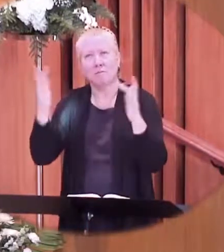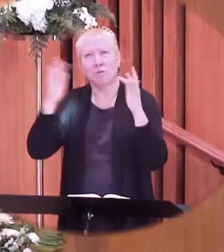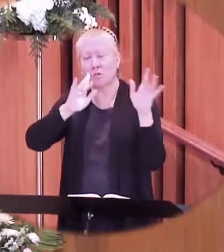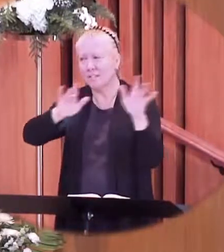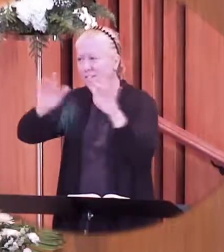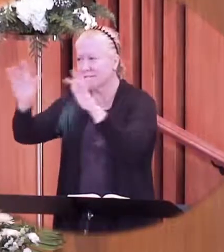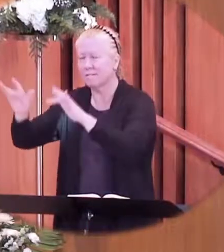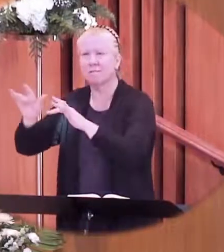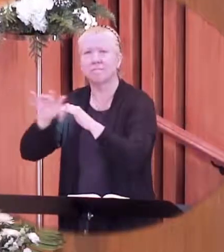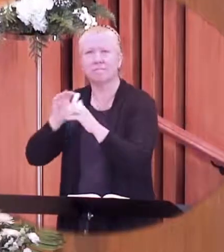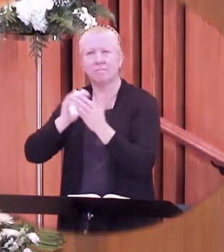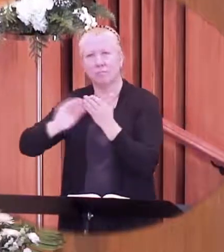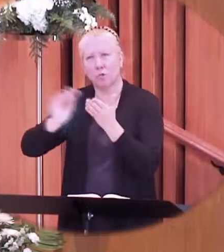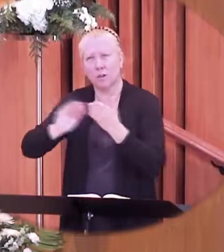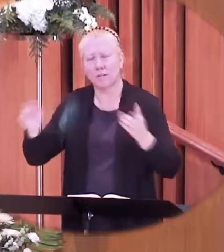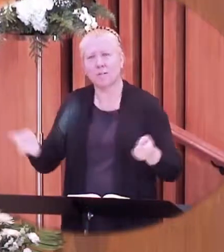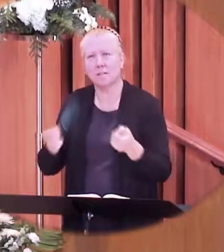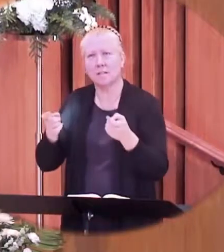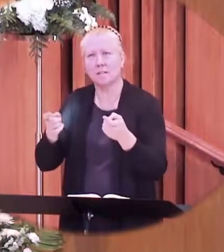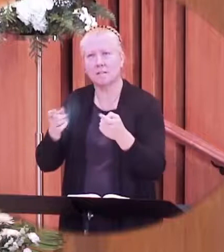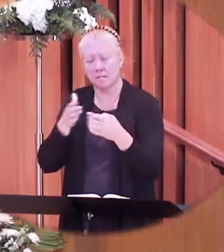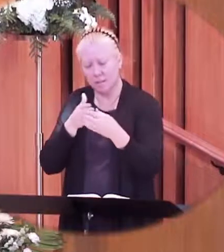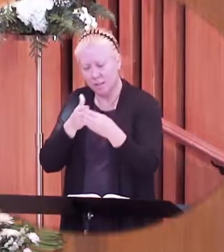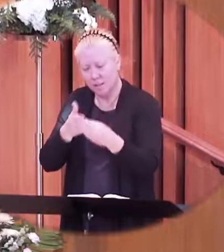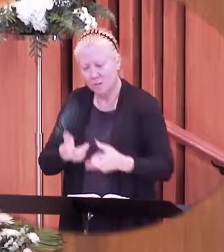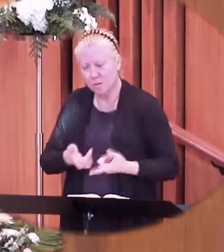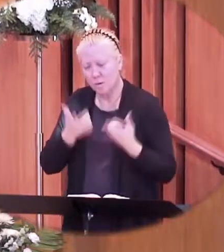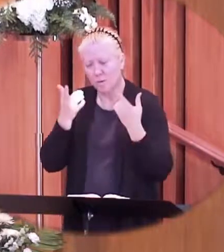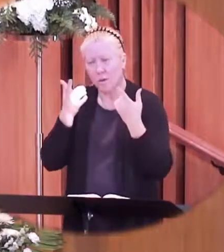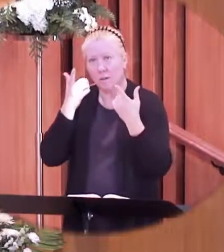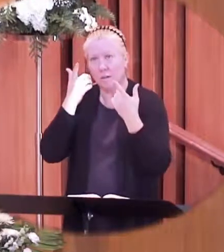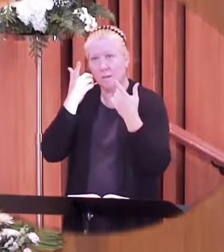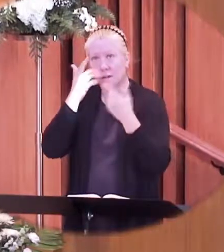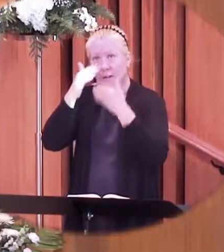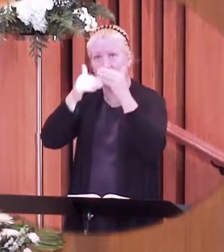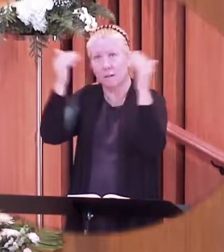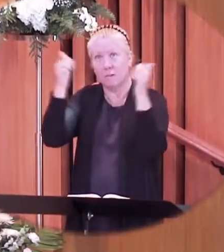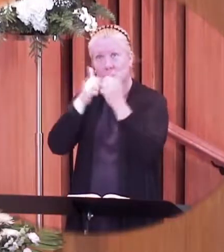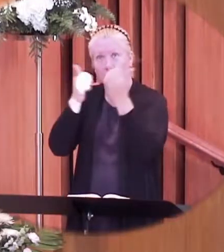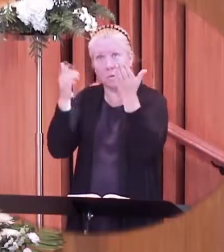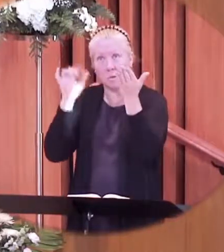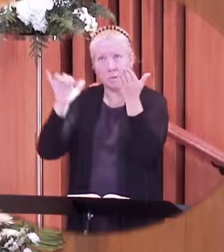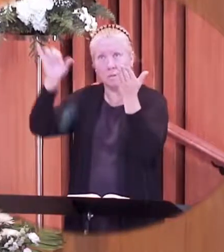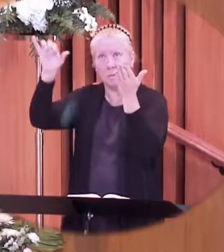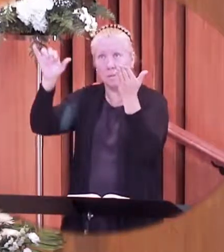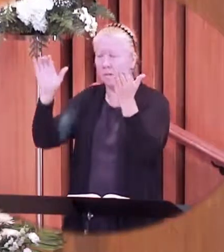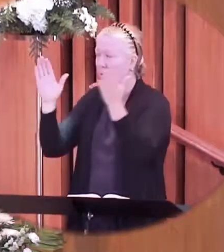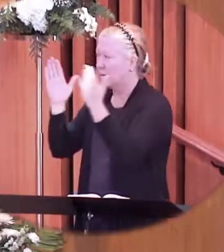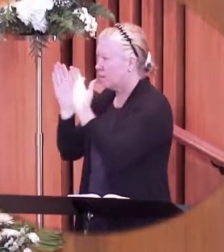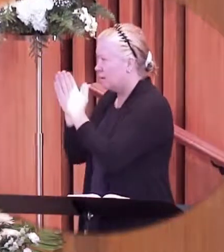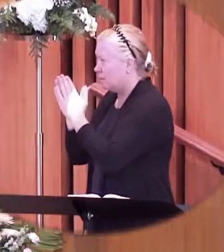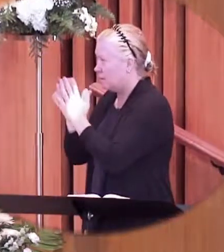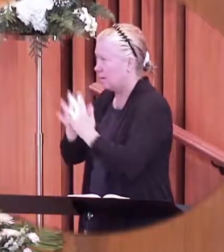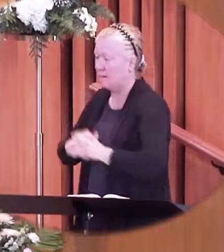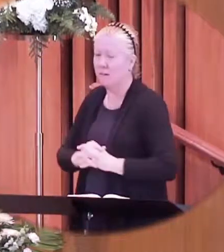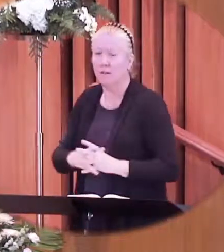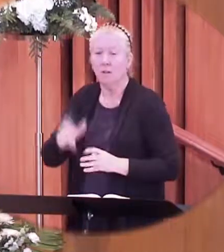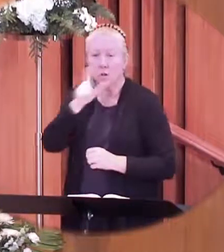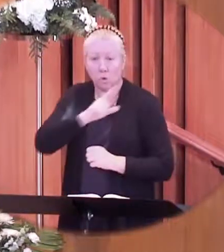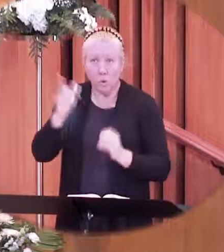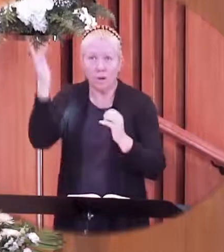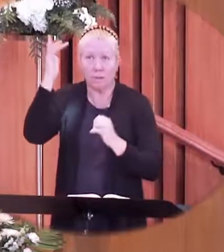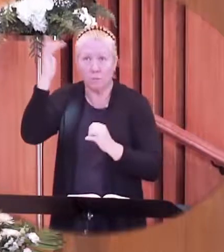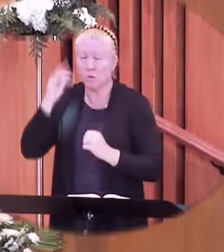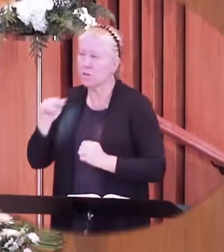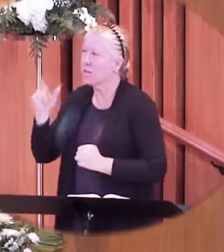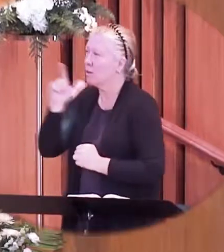us, forgive us our sins, and bring us to everlasting life. Amen. Lord, have